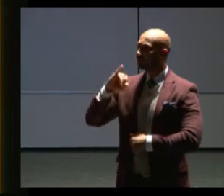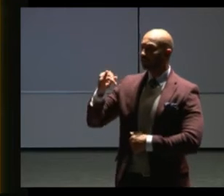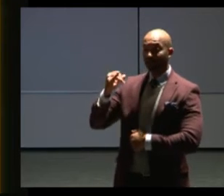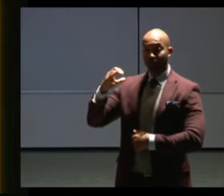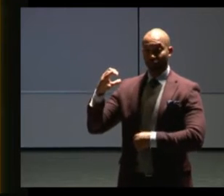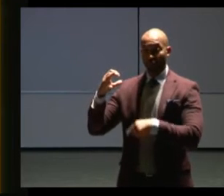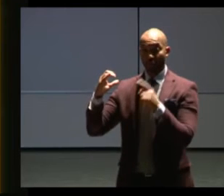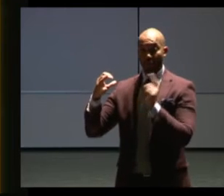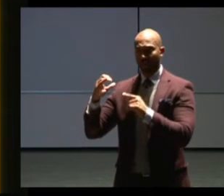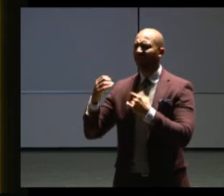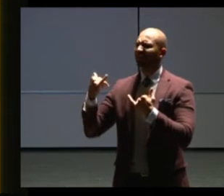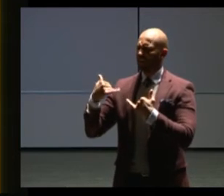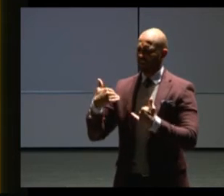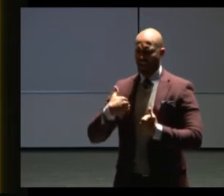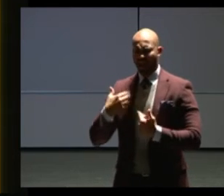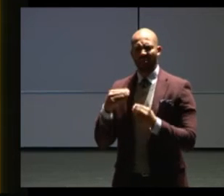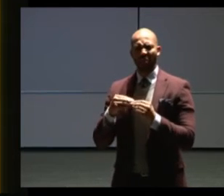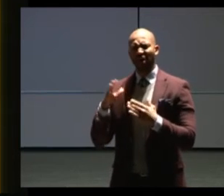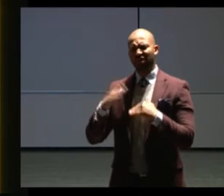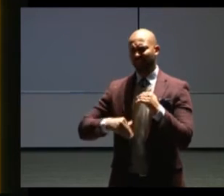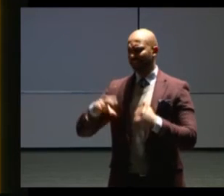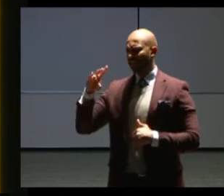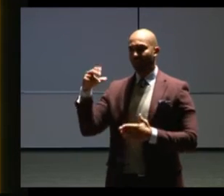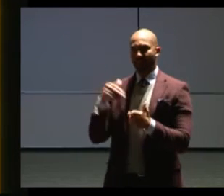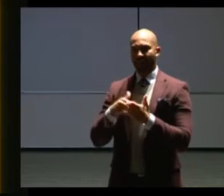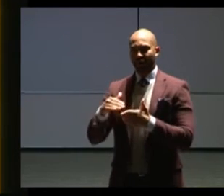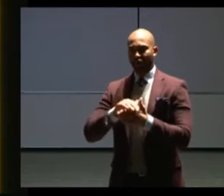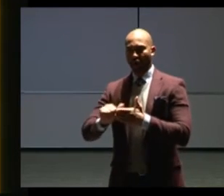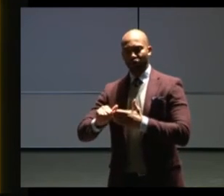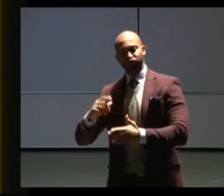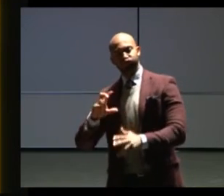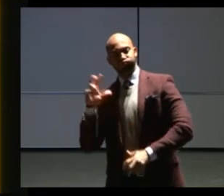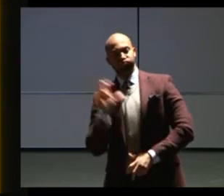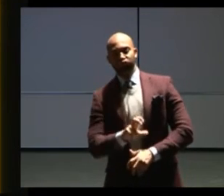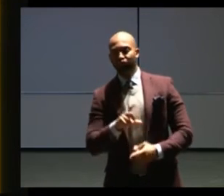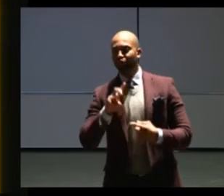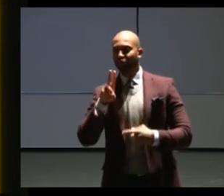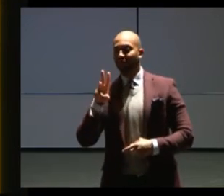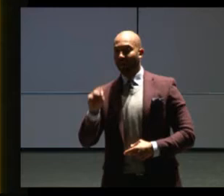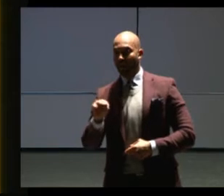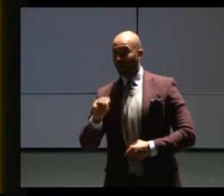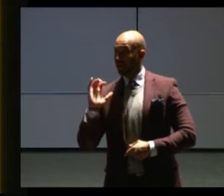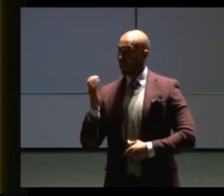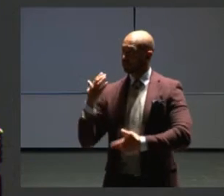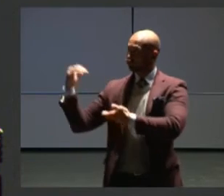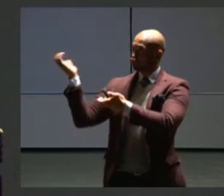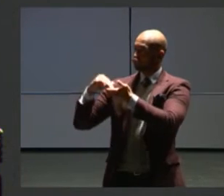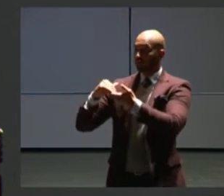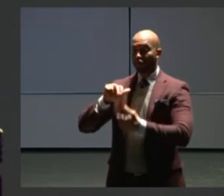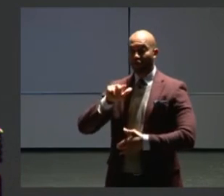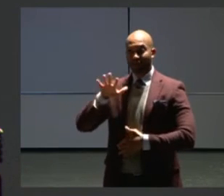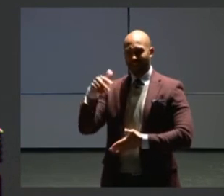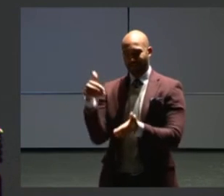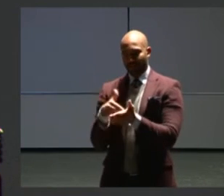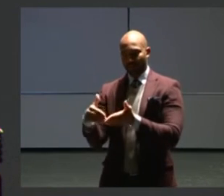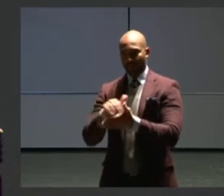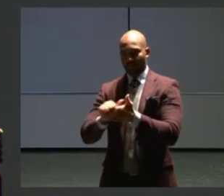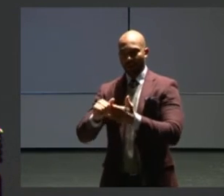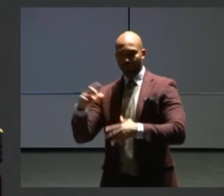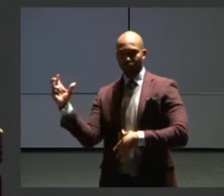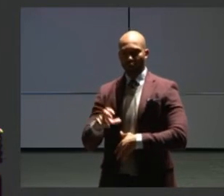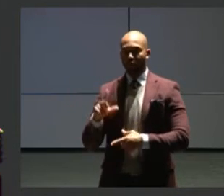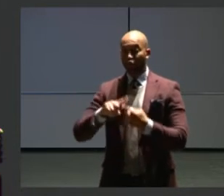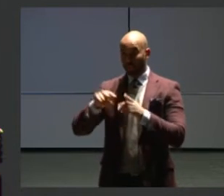Controls has invested over $7 million in UWM. Our joint partnership has brought $35 million to this state in terms of